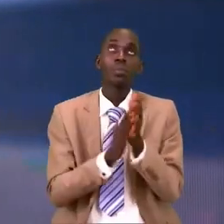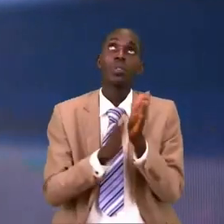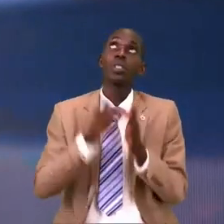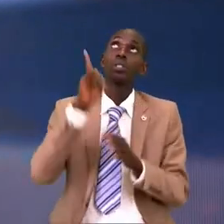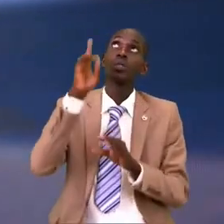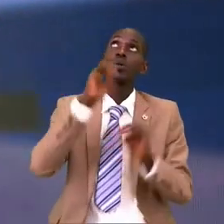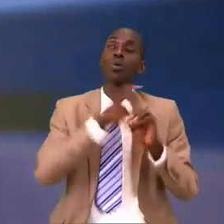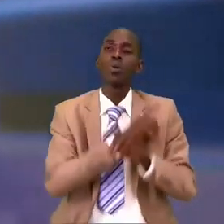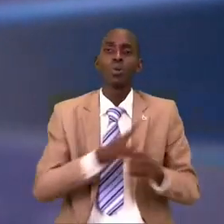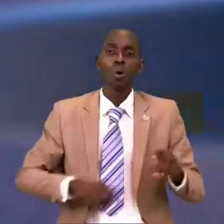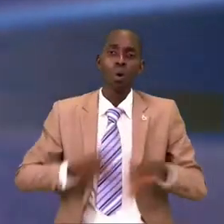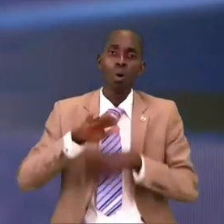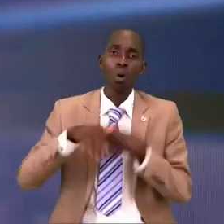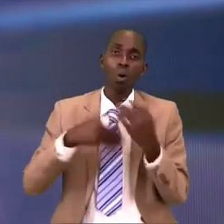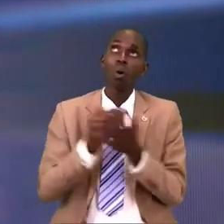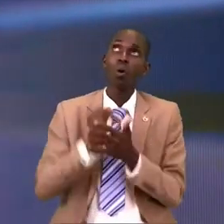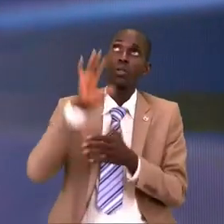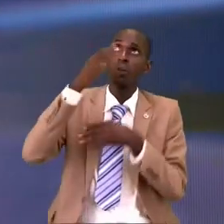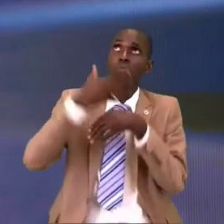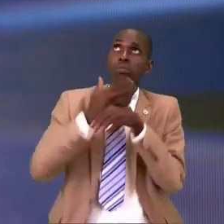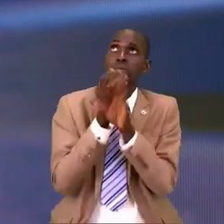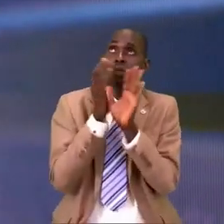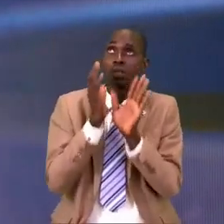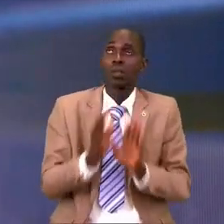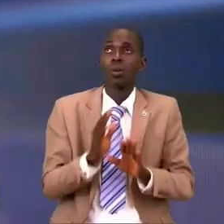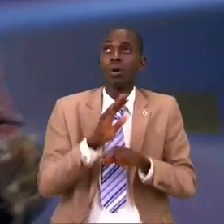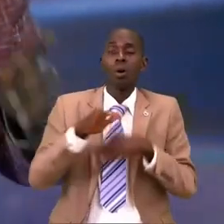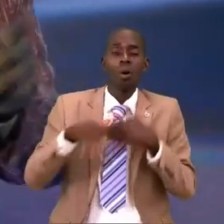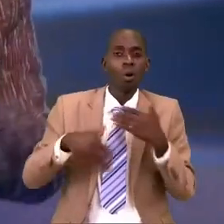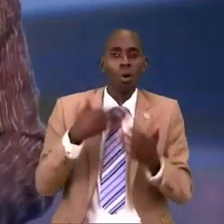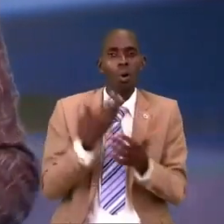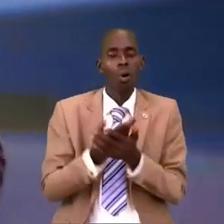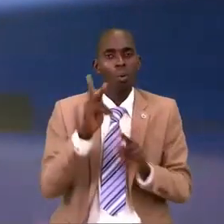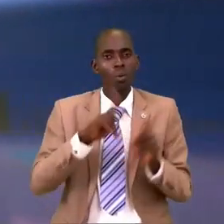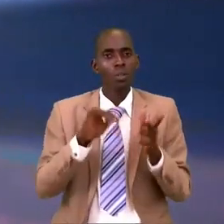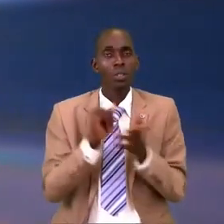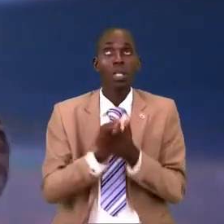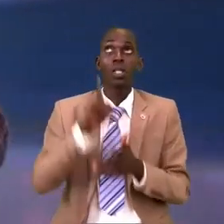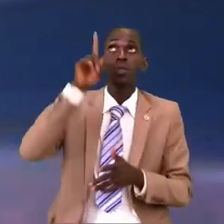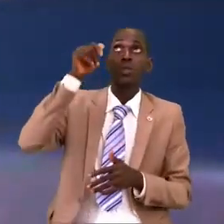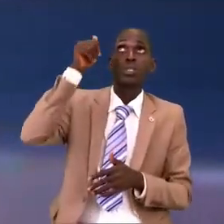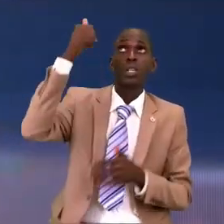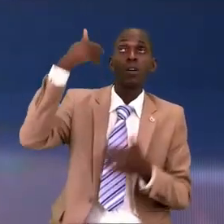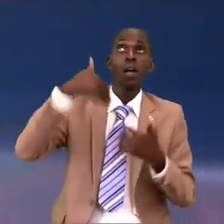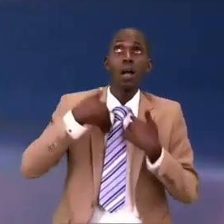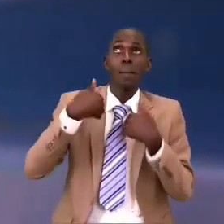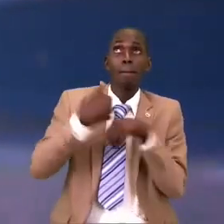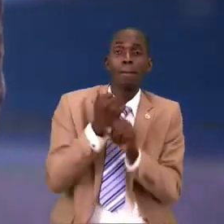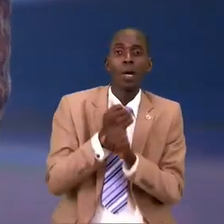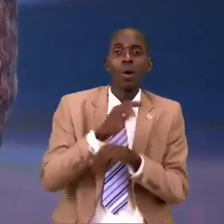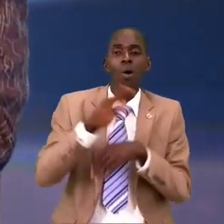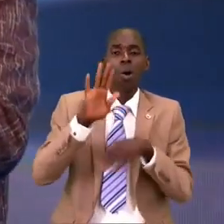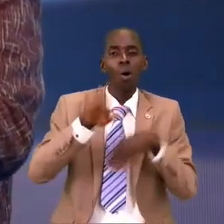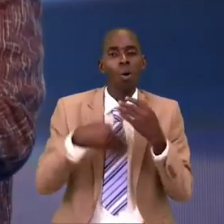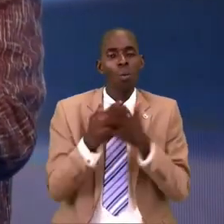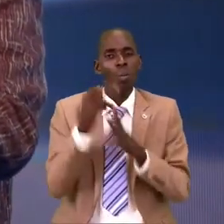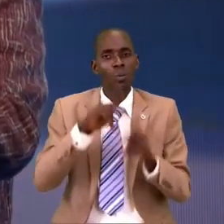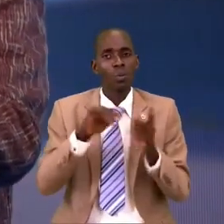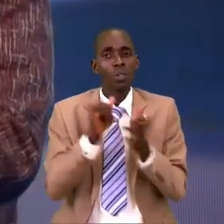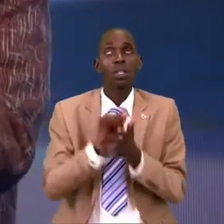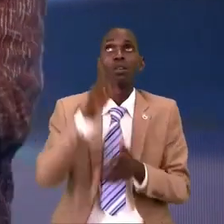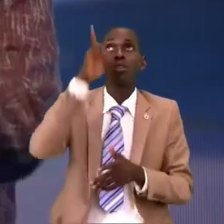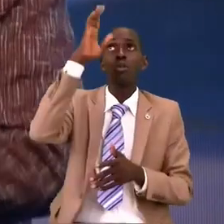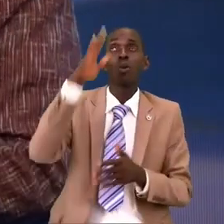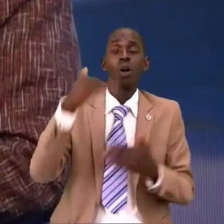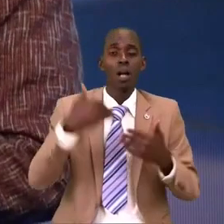God himself has created, all thy works, all thy creatures shall praise thee, O Lord, and thy saints shall